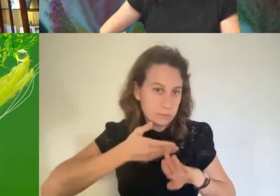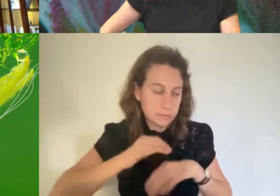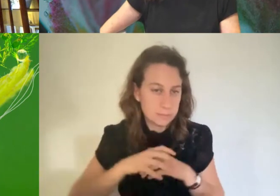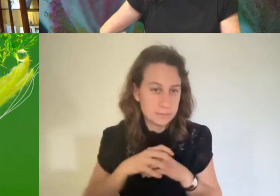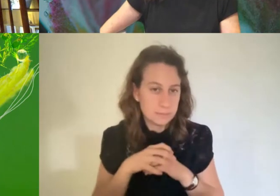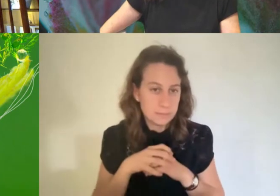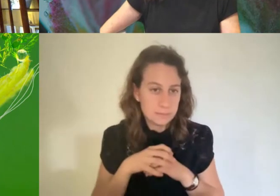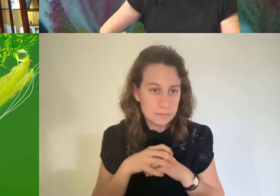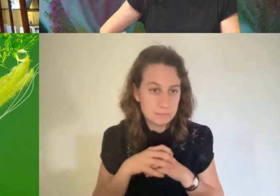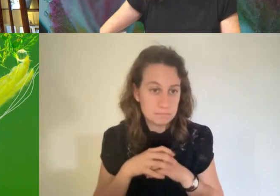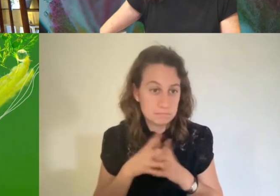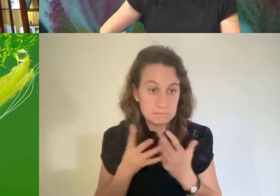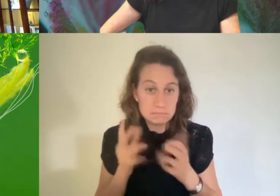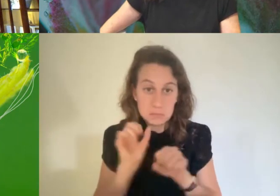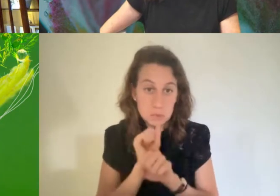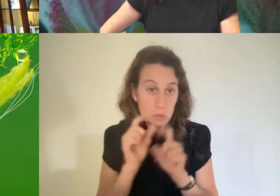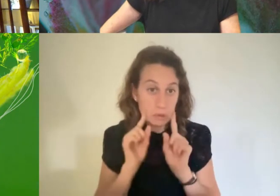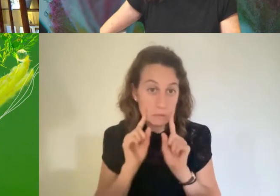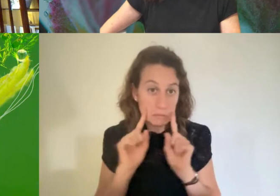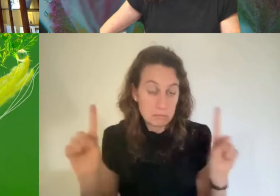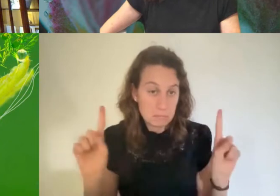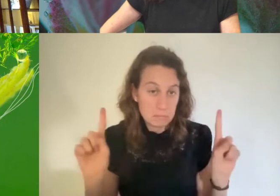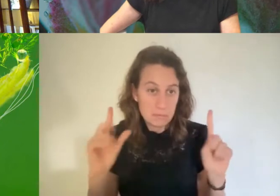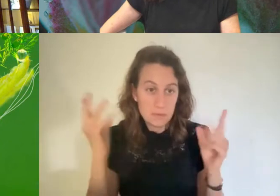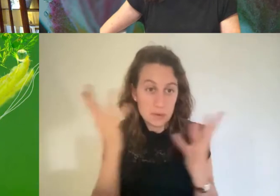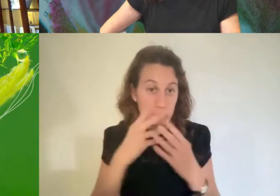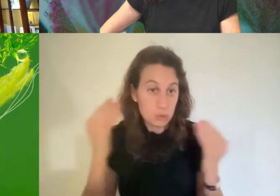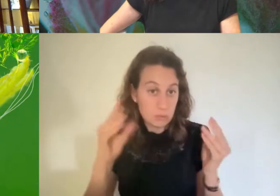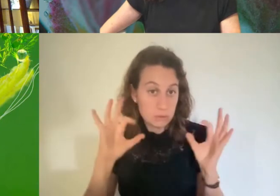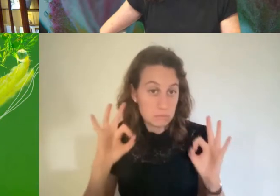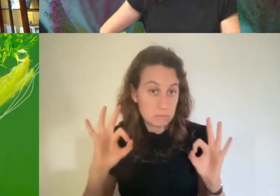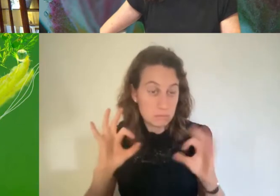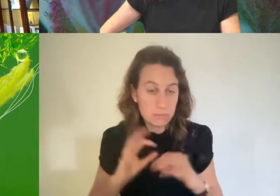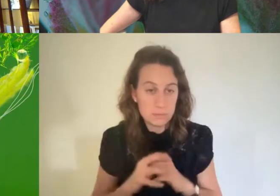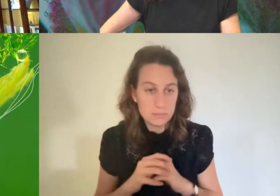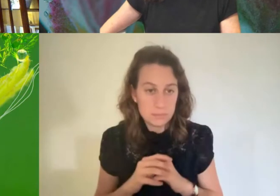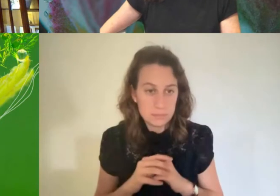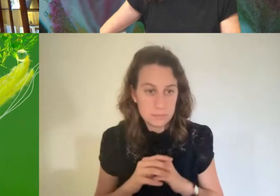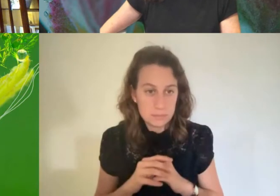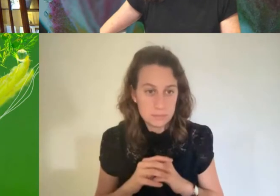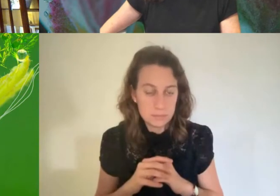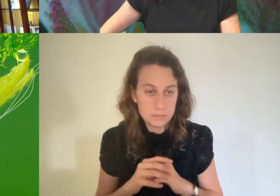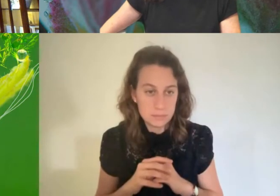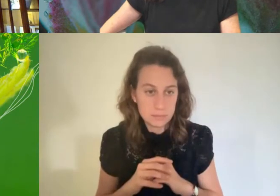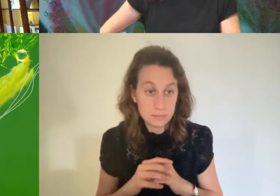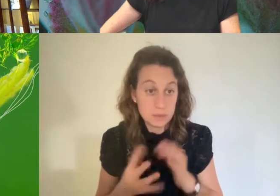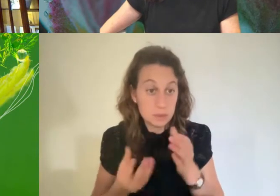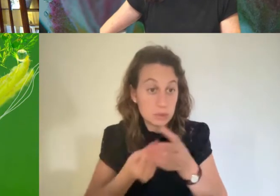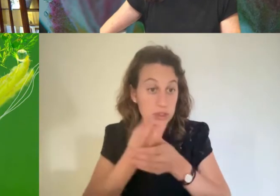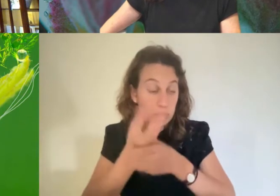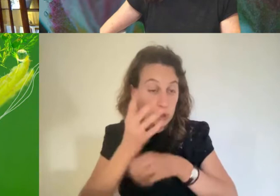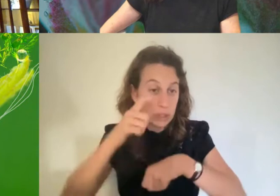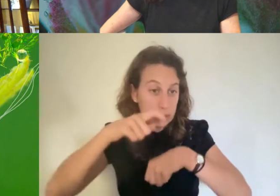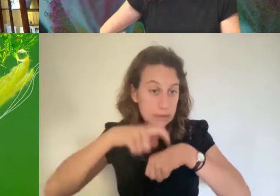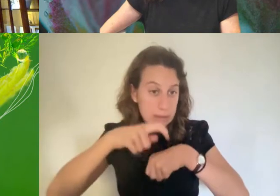And it all worked out the timing wise beautifully as well, because it's a springtime and I happen